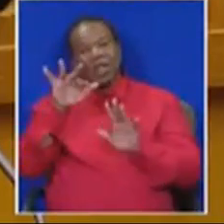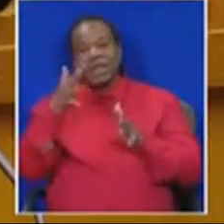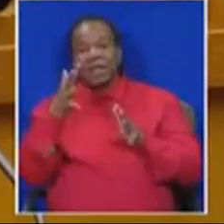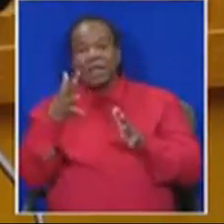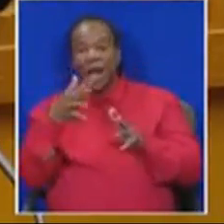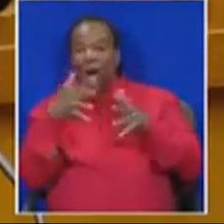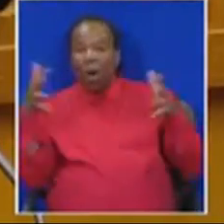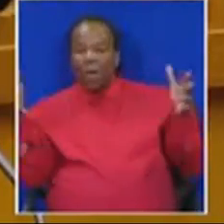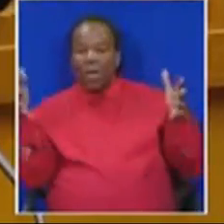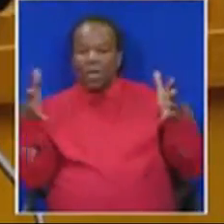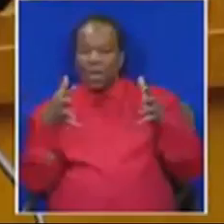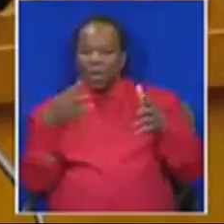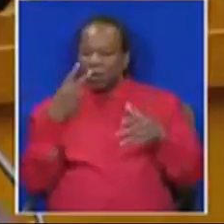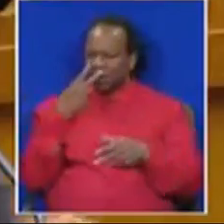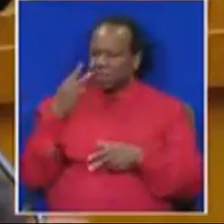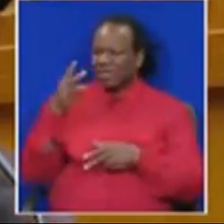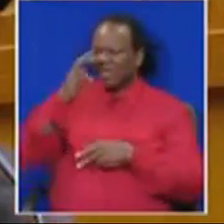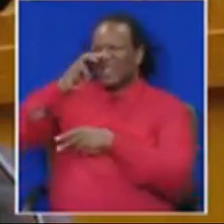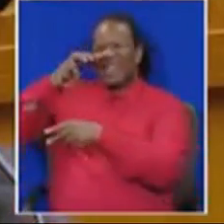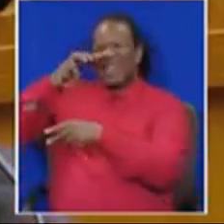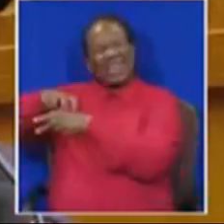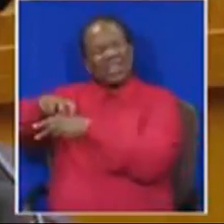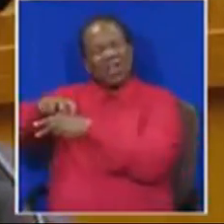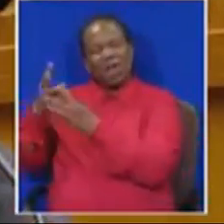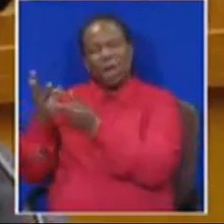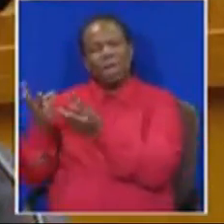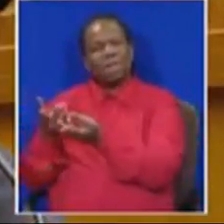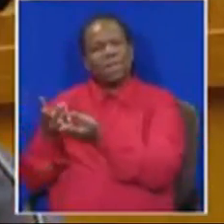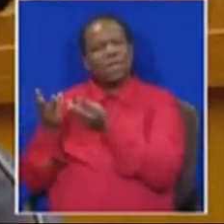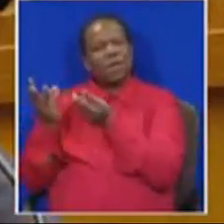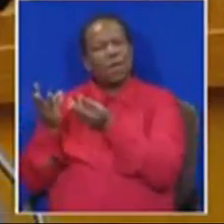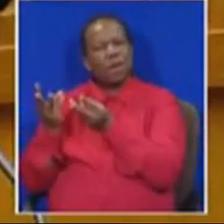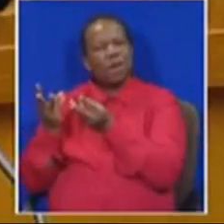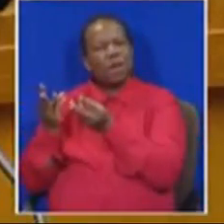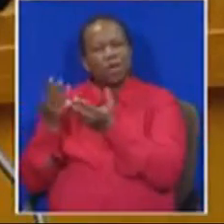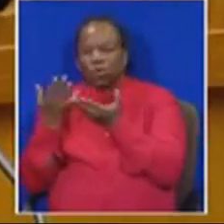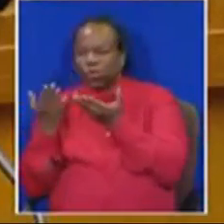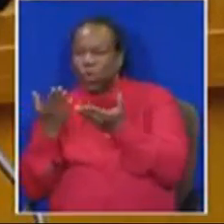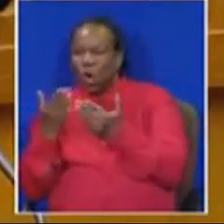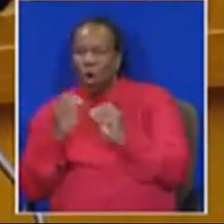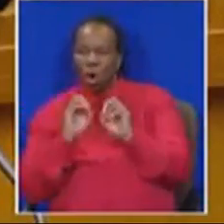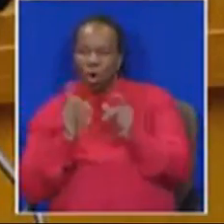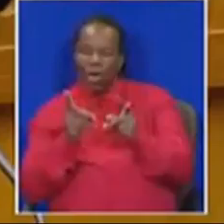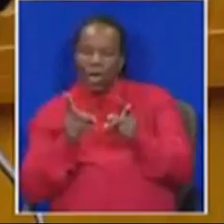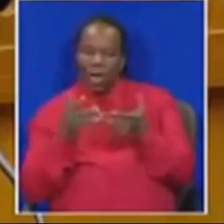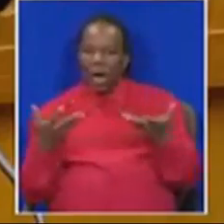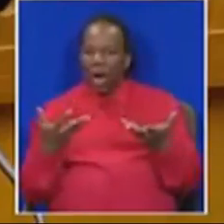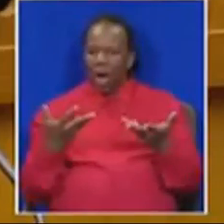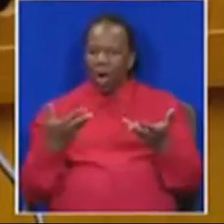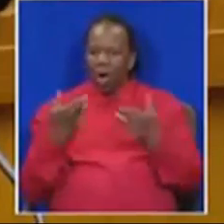to meet the needs of the people and ensure the most efficient allocation of public